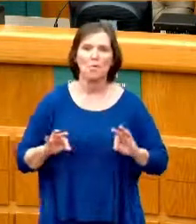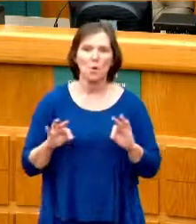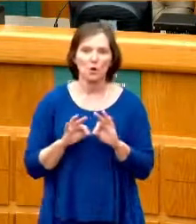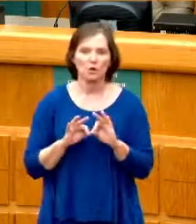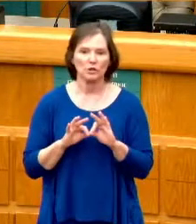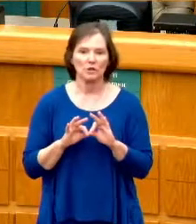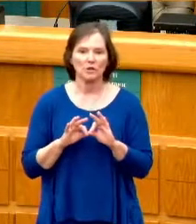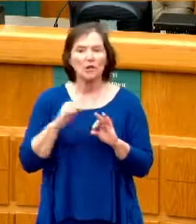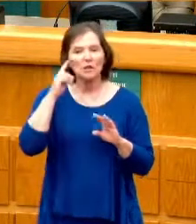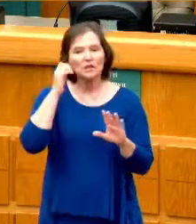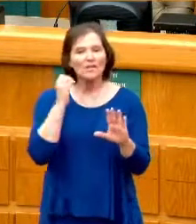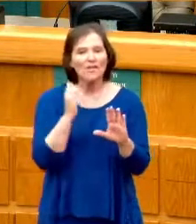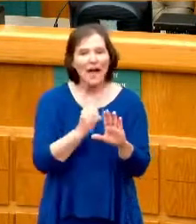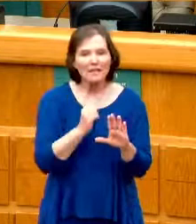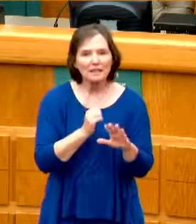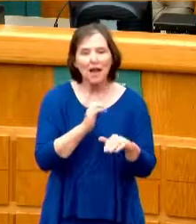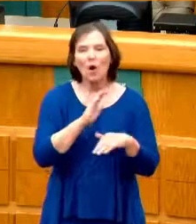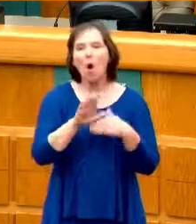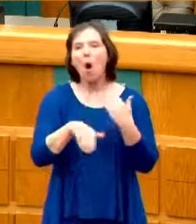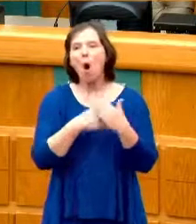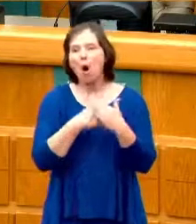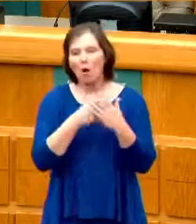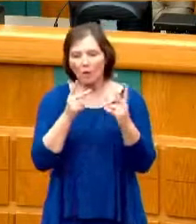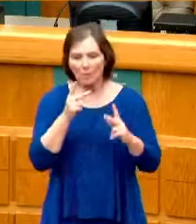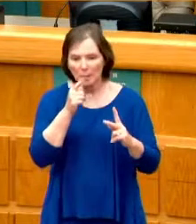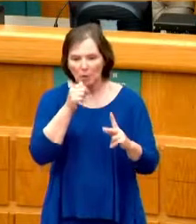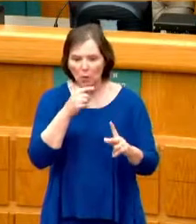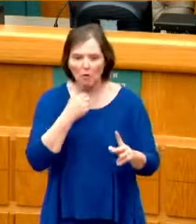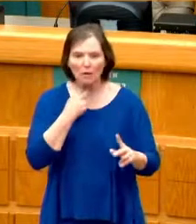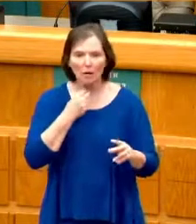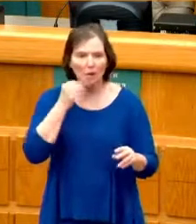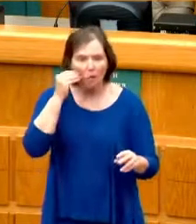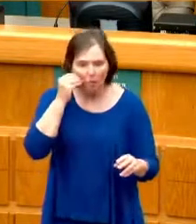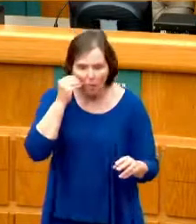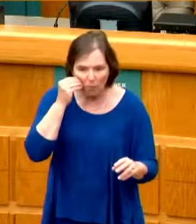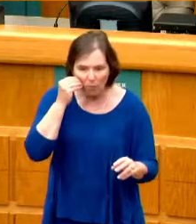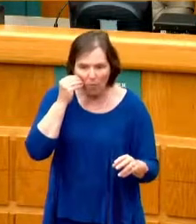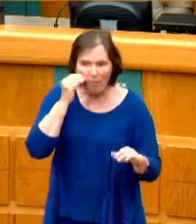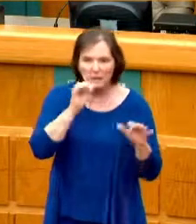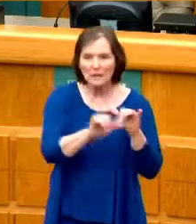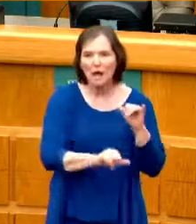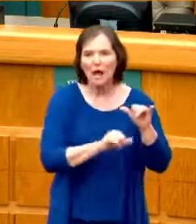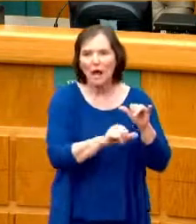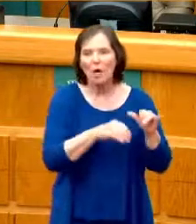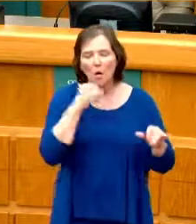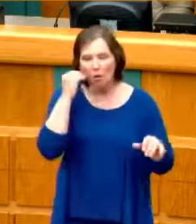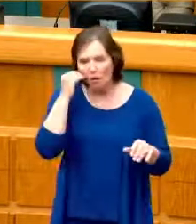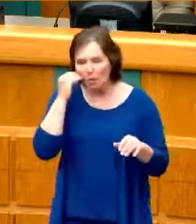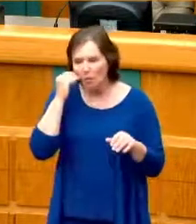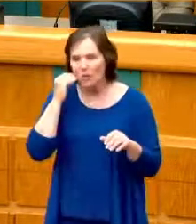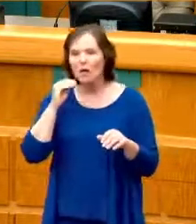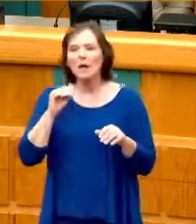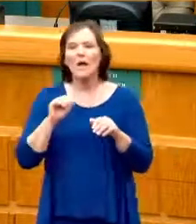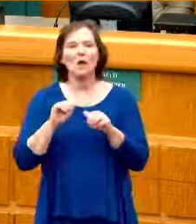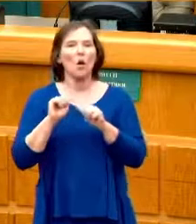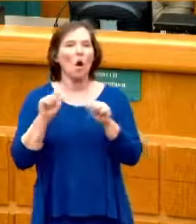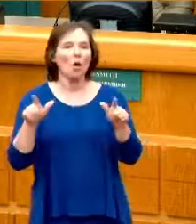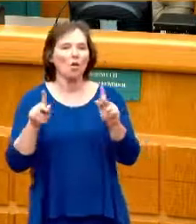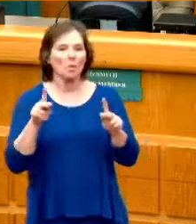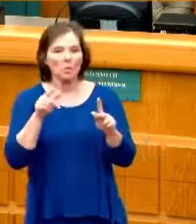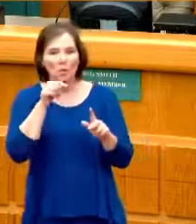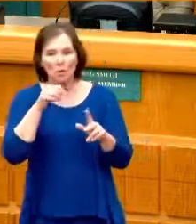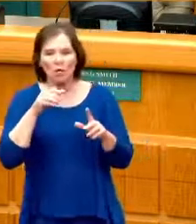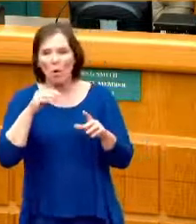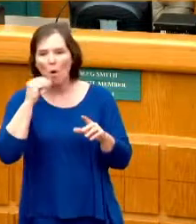homebound citizens, all senior citizens through our Corpus Christi Fire Department is so essential to her.